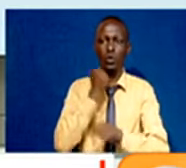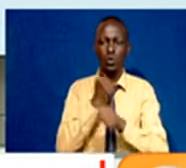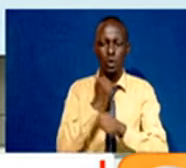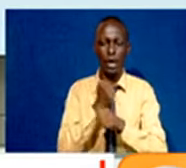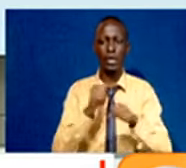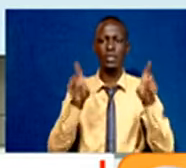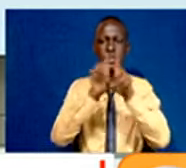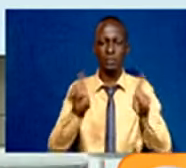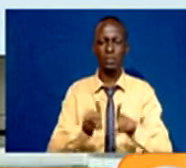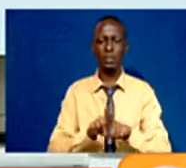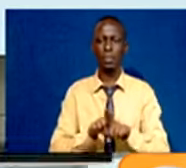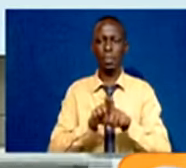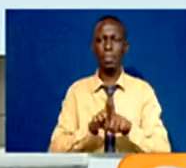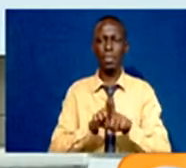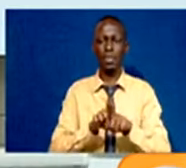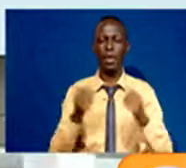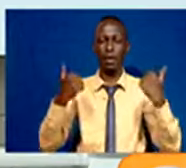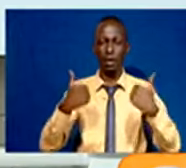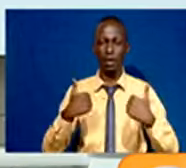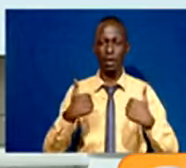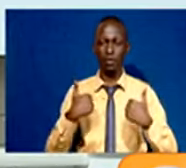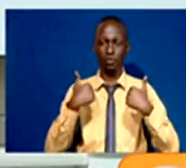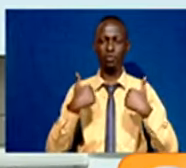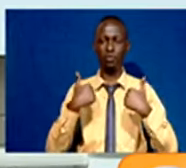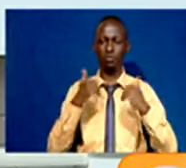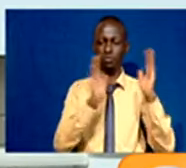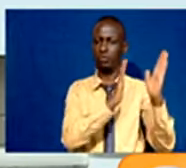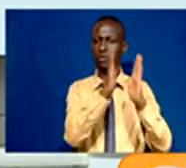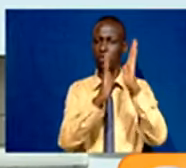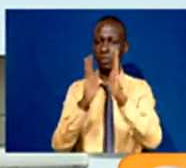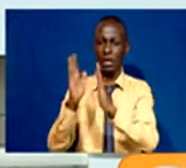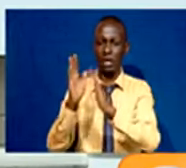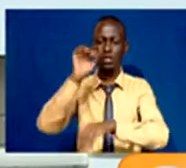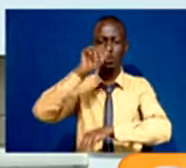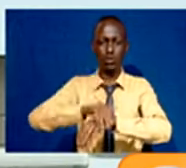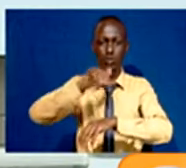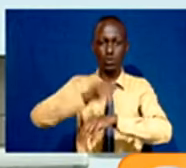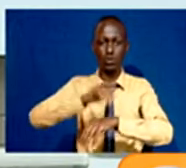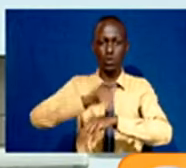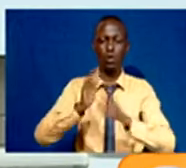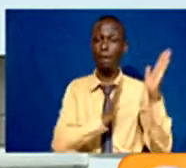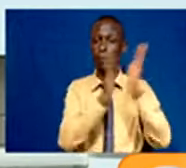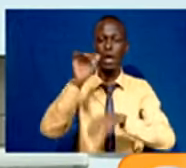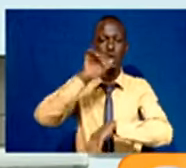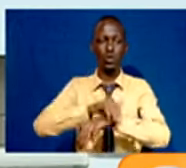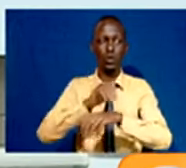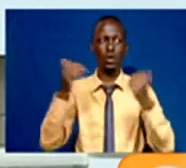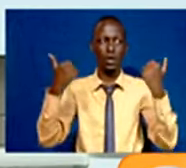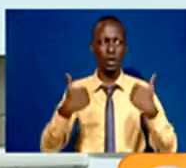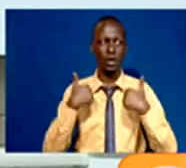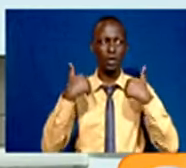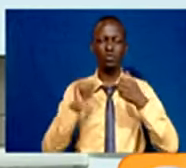done. Come up with a proper structure. If you have a proper structure, you'll